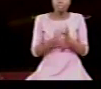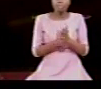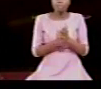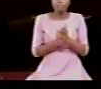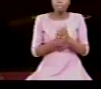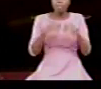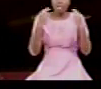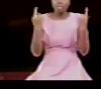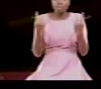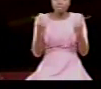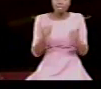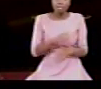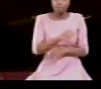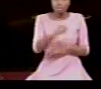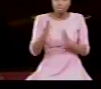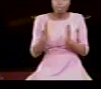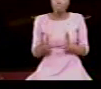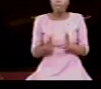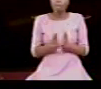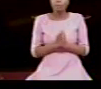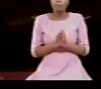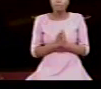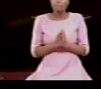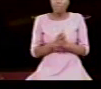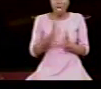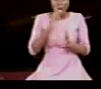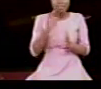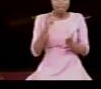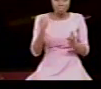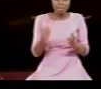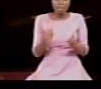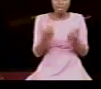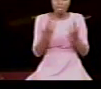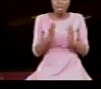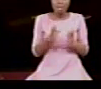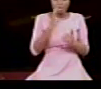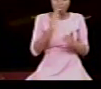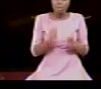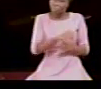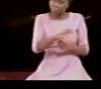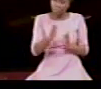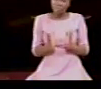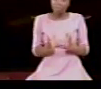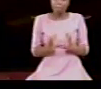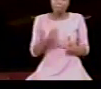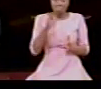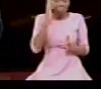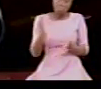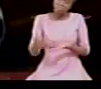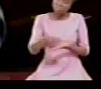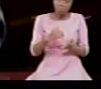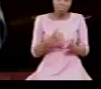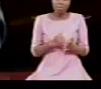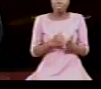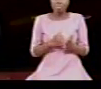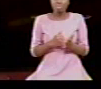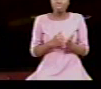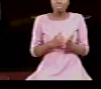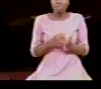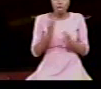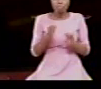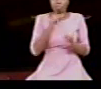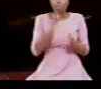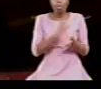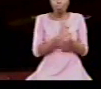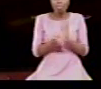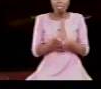Transgressing sower. You're a sinner, you're sowing. You're sowing, and you'll reap it if you don't repent.